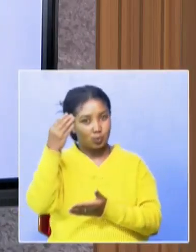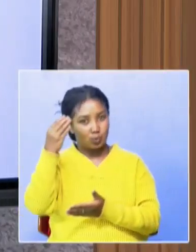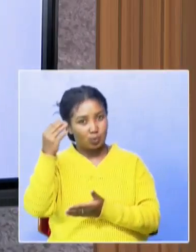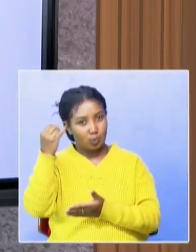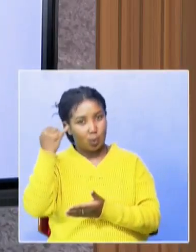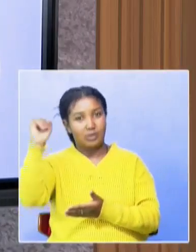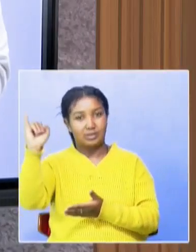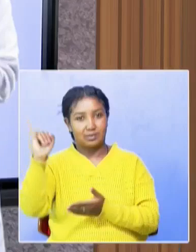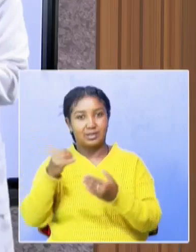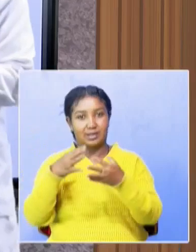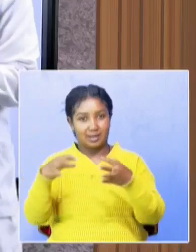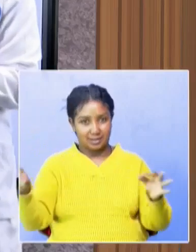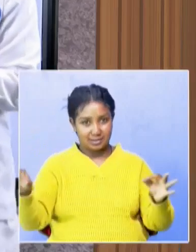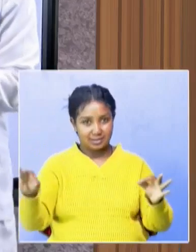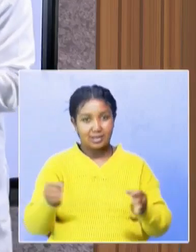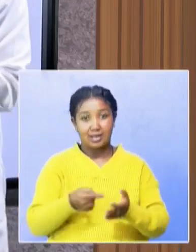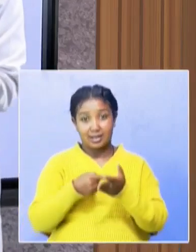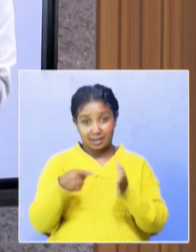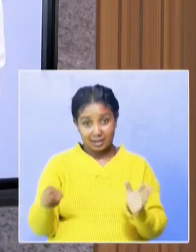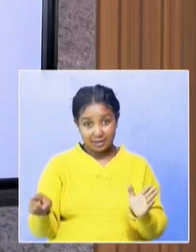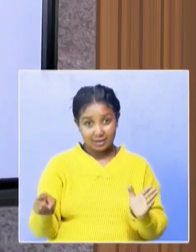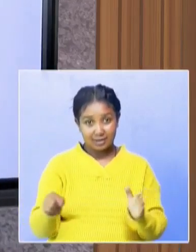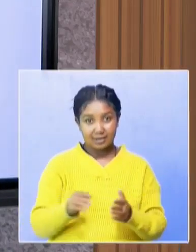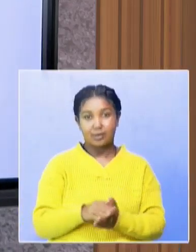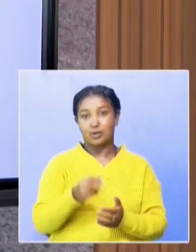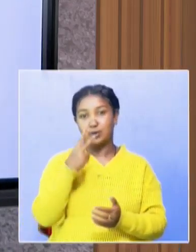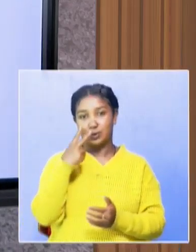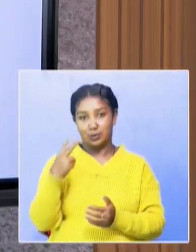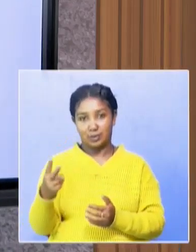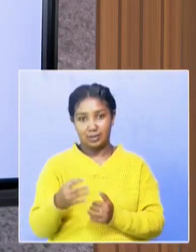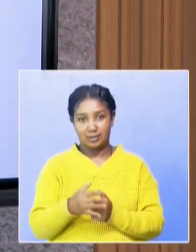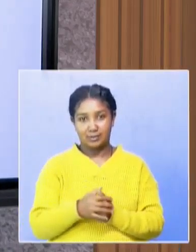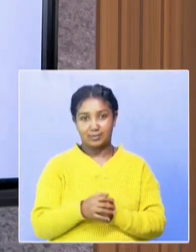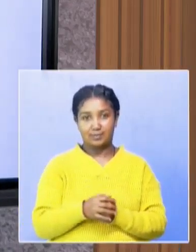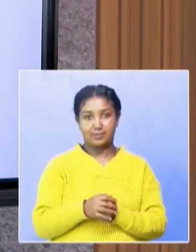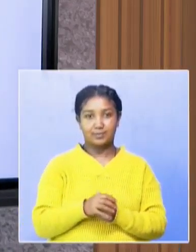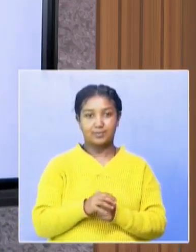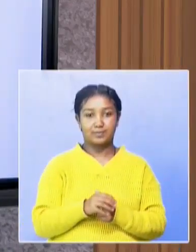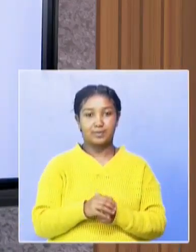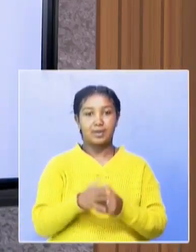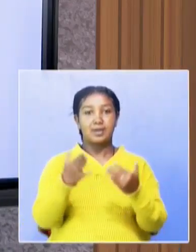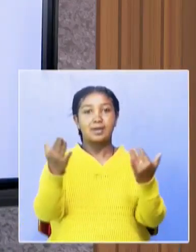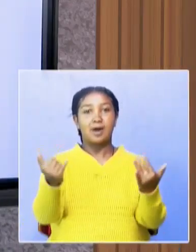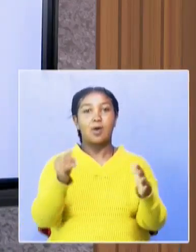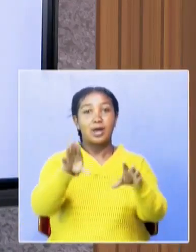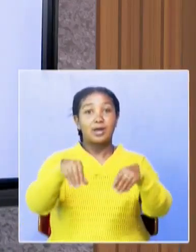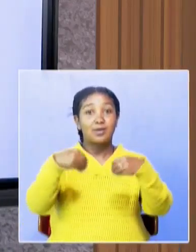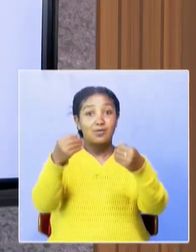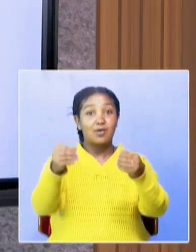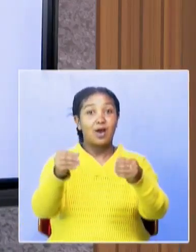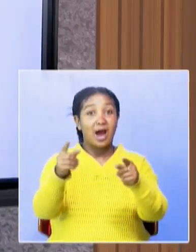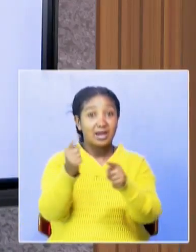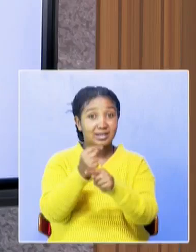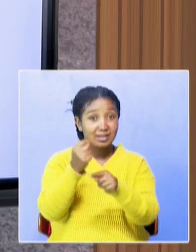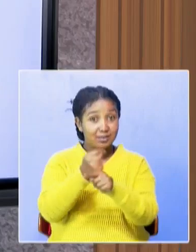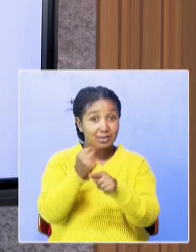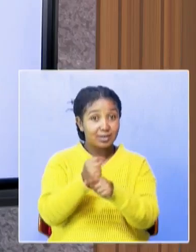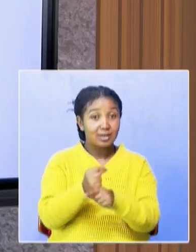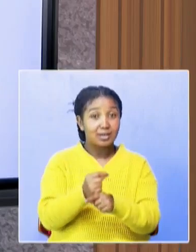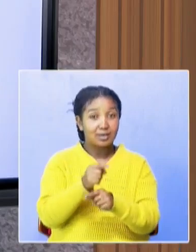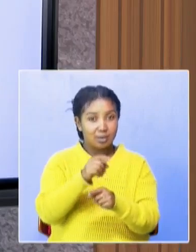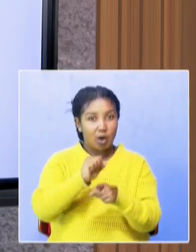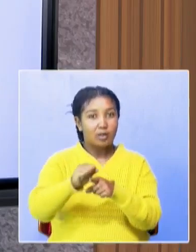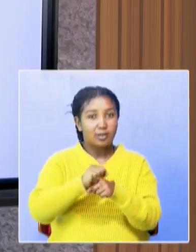this sentence. Is it clear? Look. Now I want to give you an activity we should be done